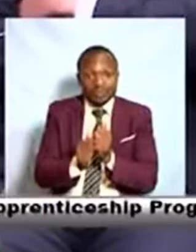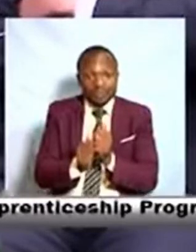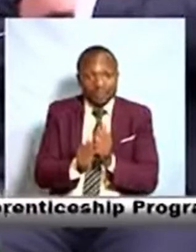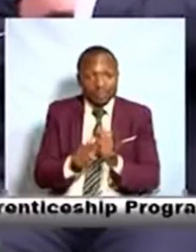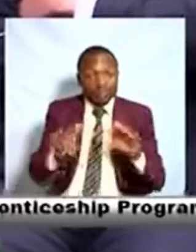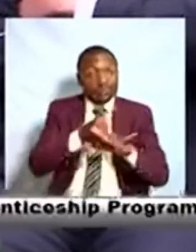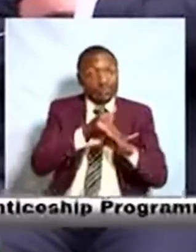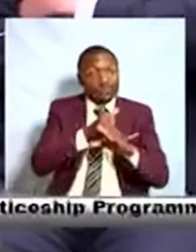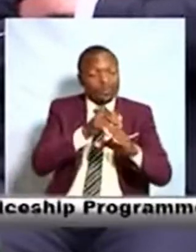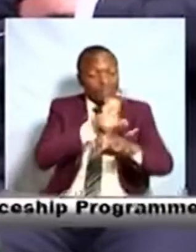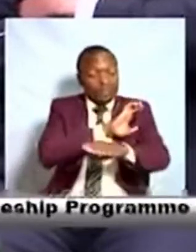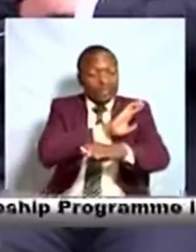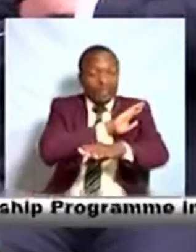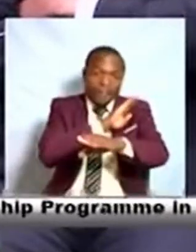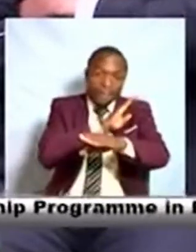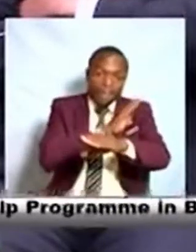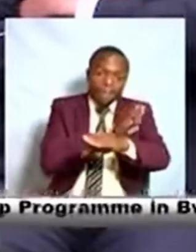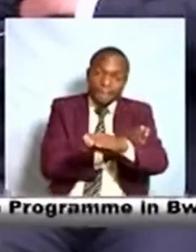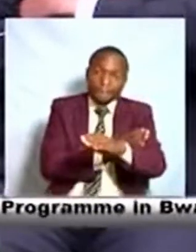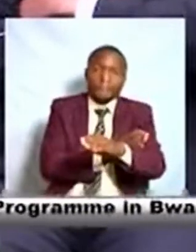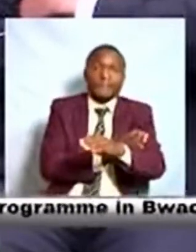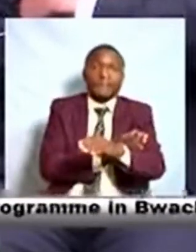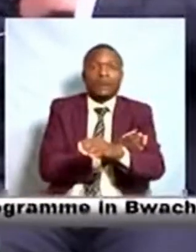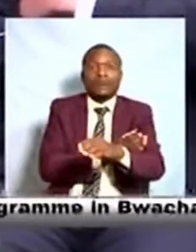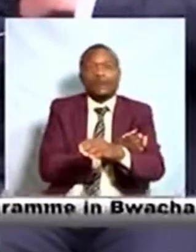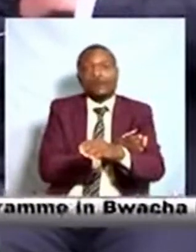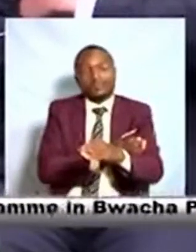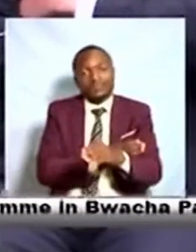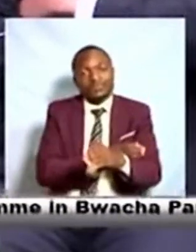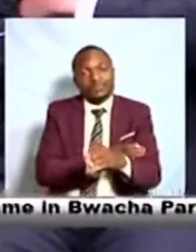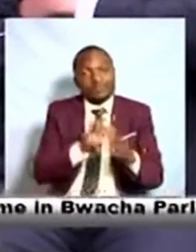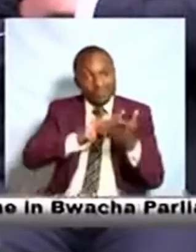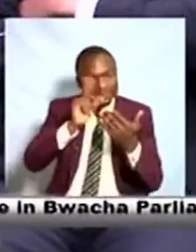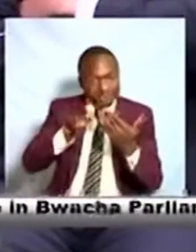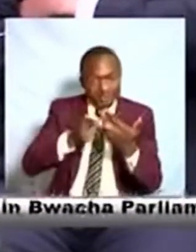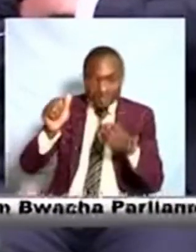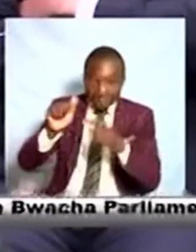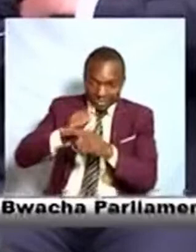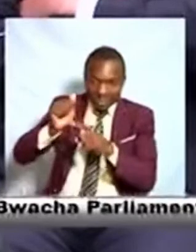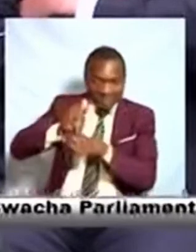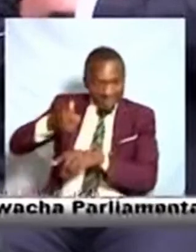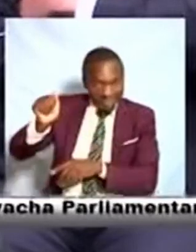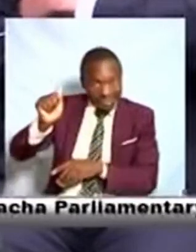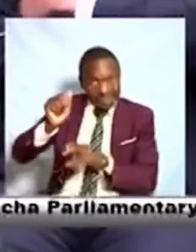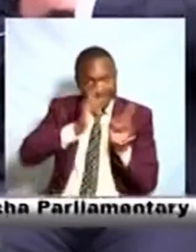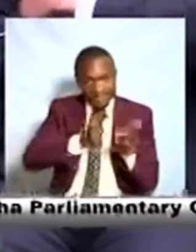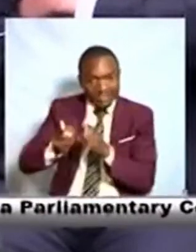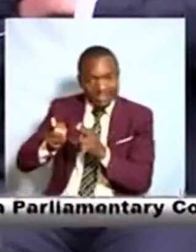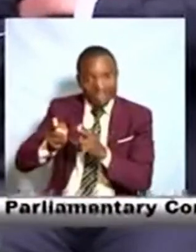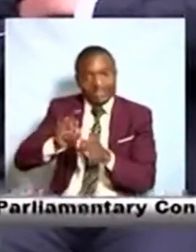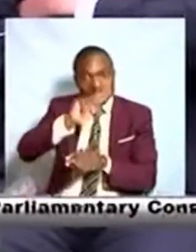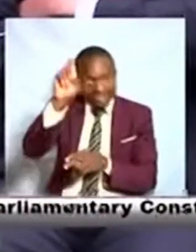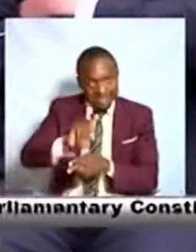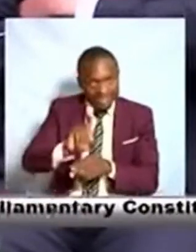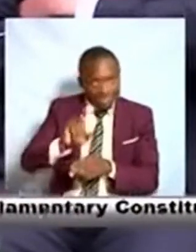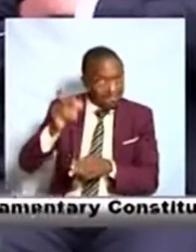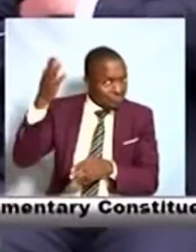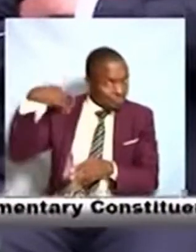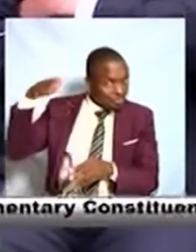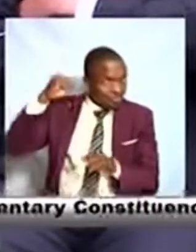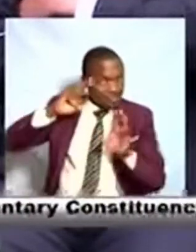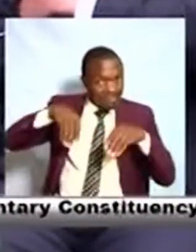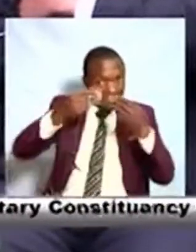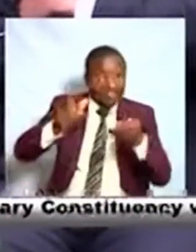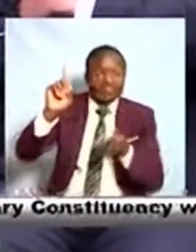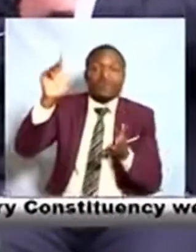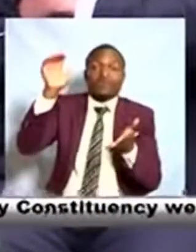programs like the internship itself. But answering the question, previously they were being